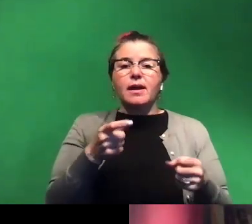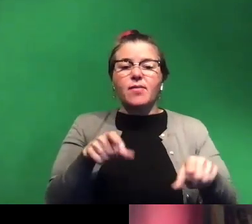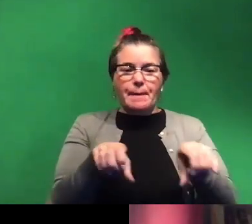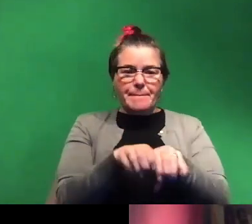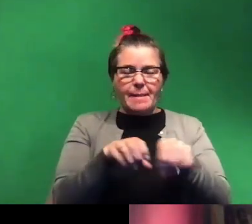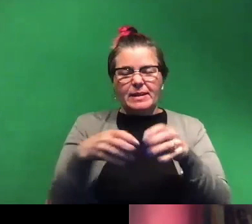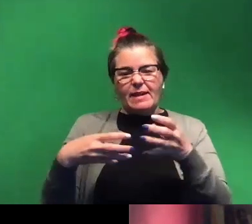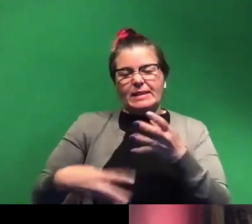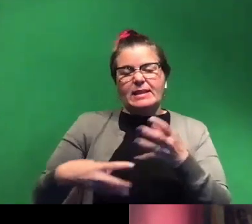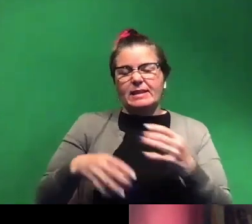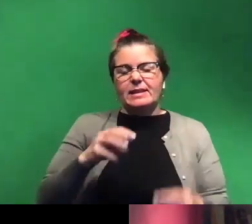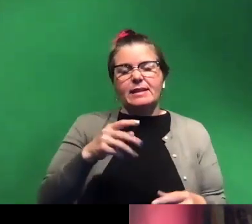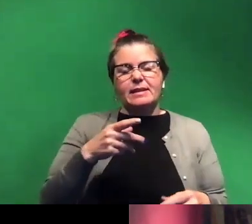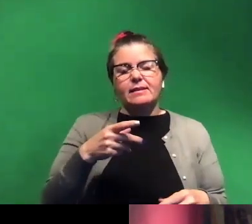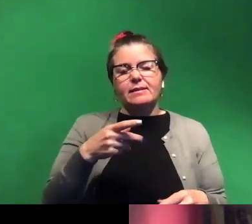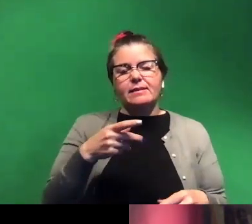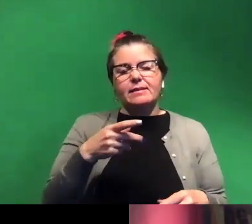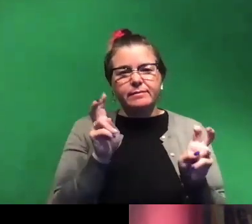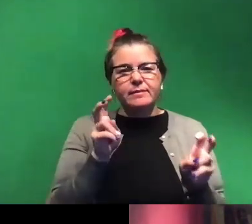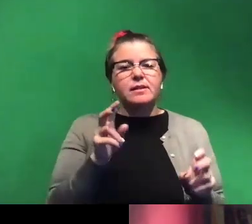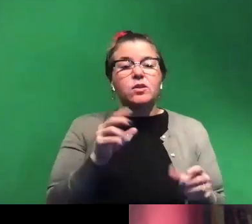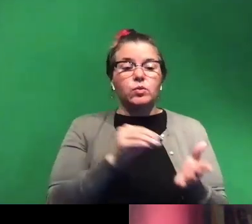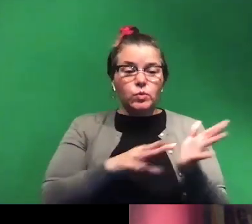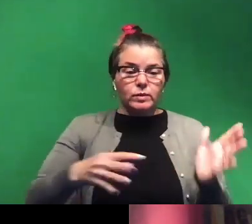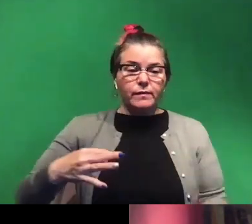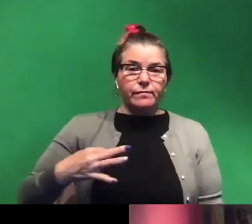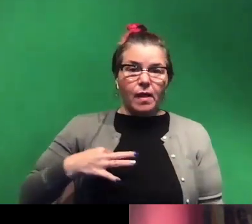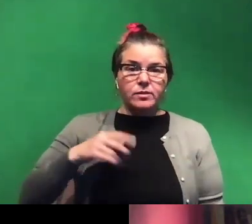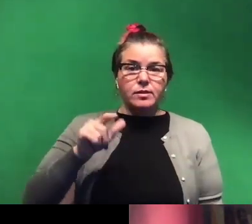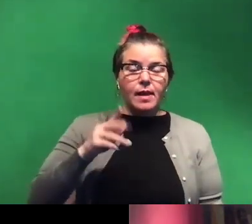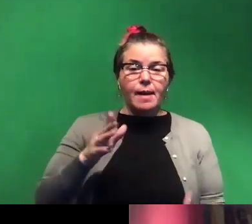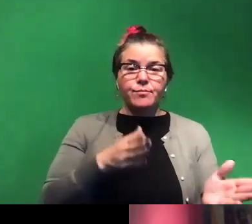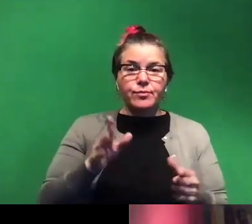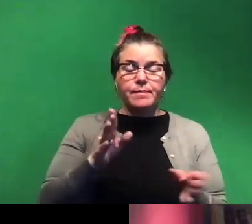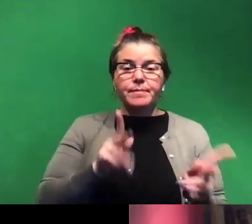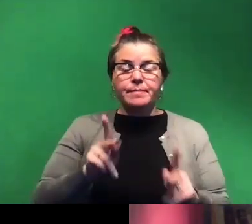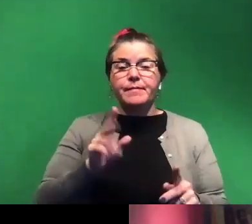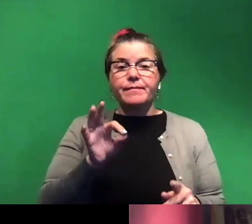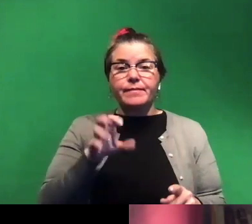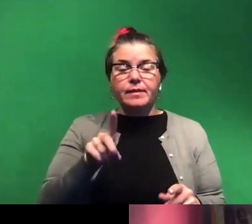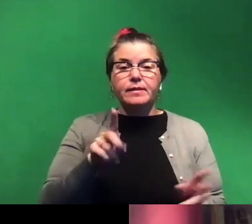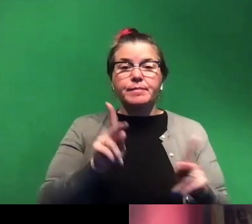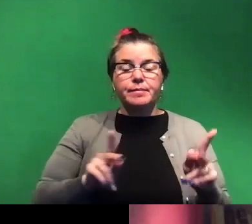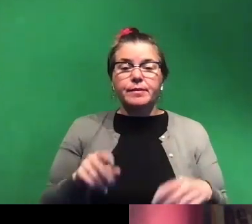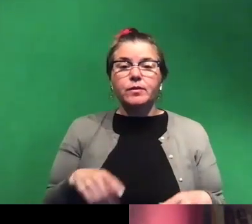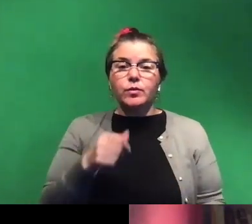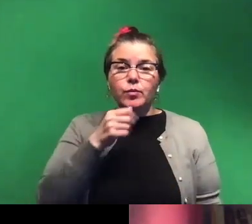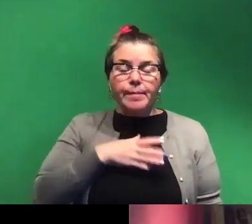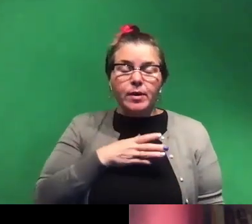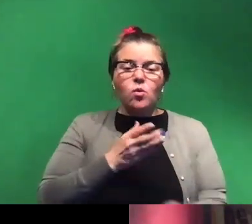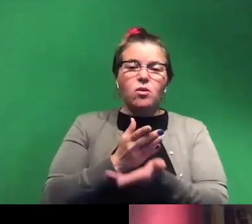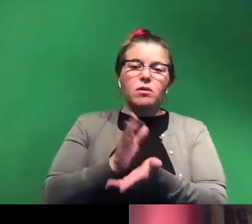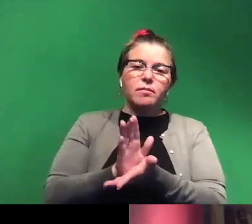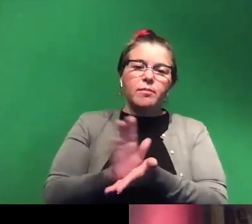especially in paleontology. Many of our students and volunteers and lab prep people and field people are women or marginalized groups